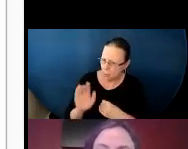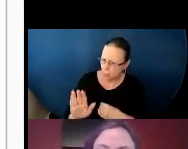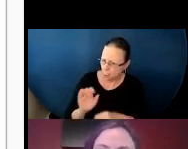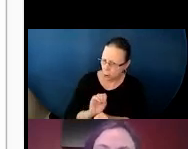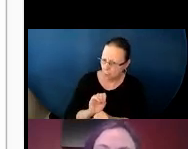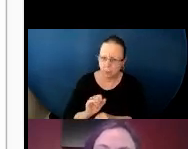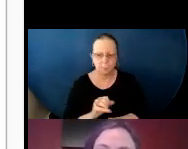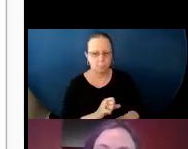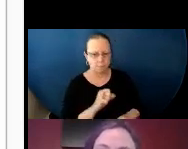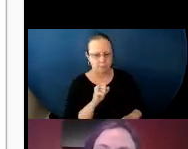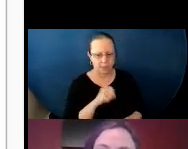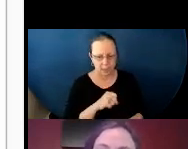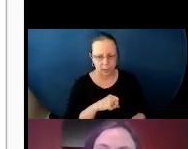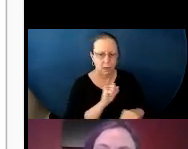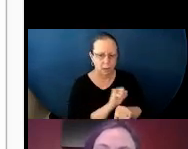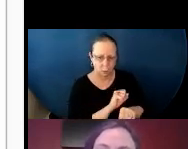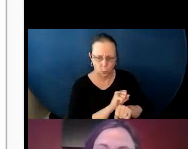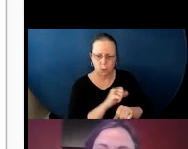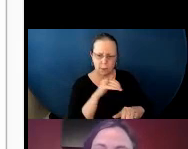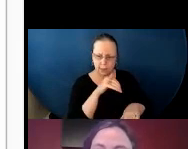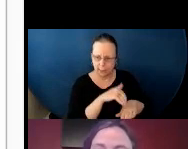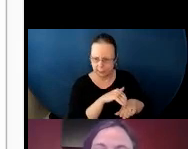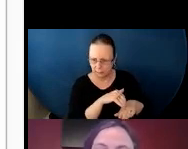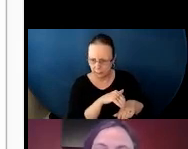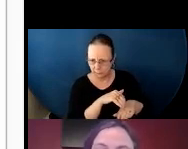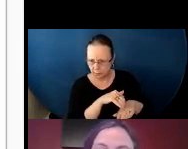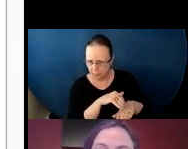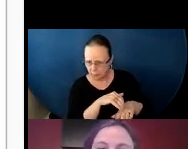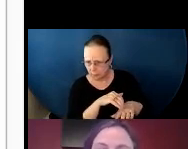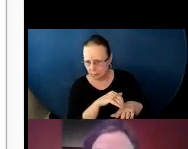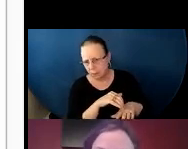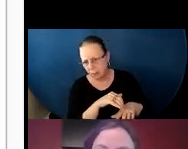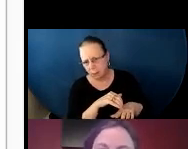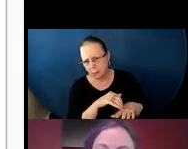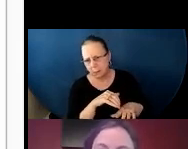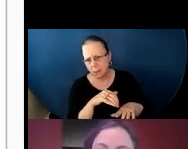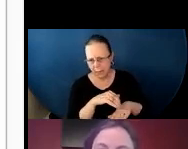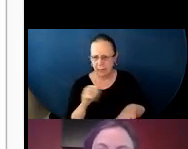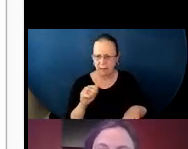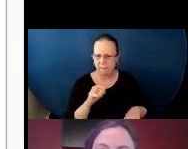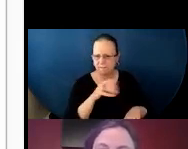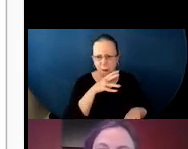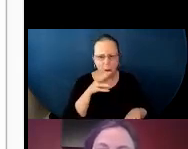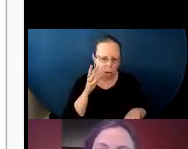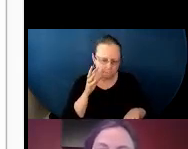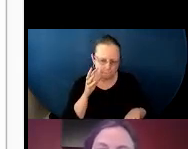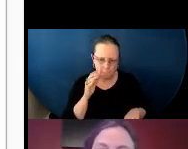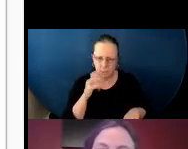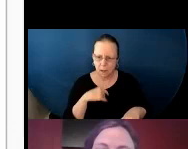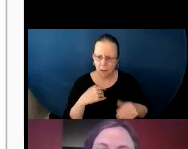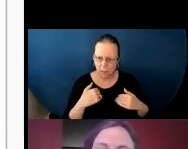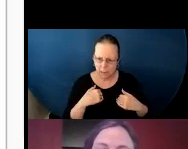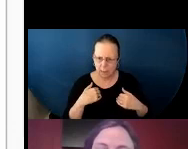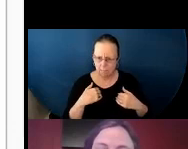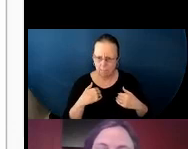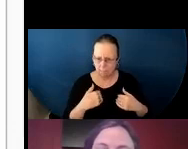I work at going feed at a farm. I am